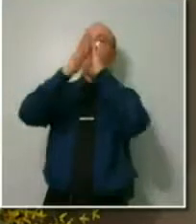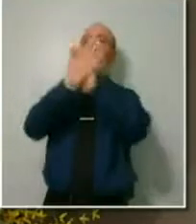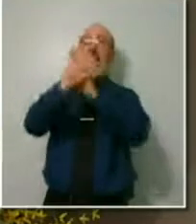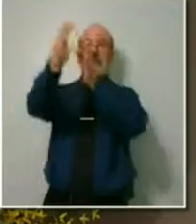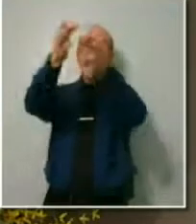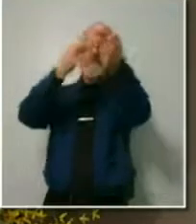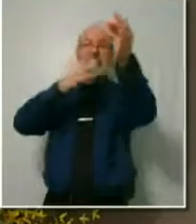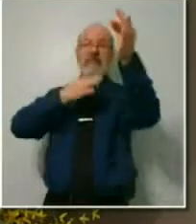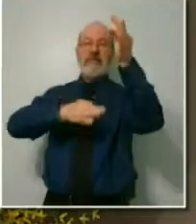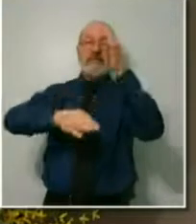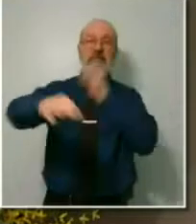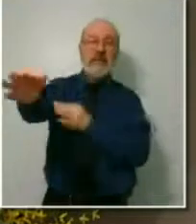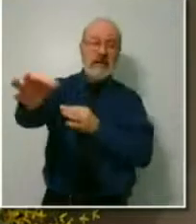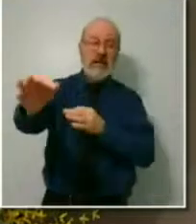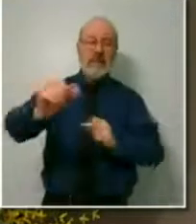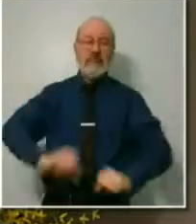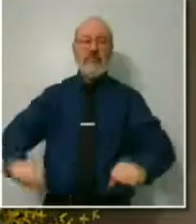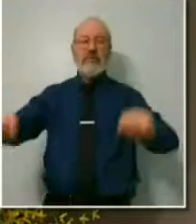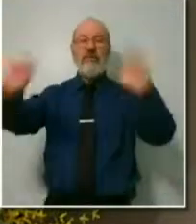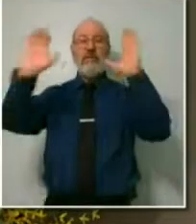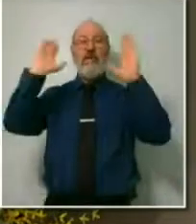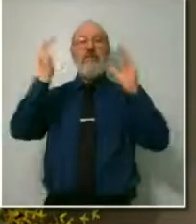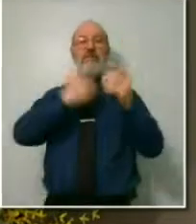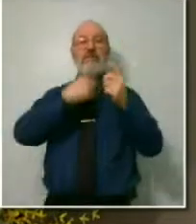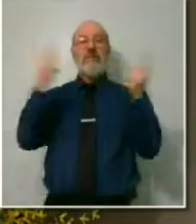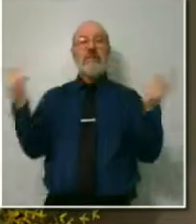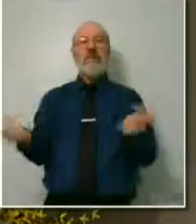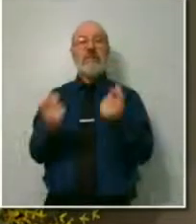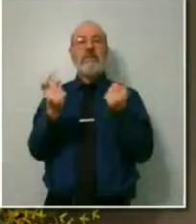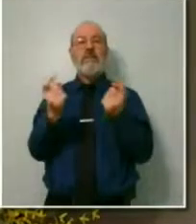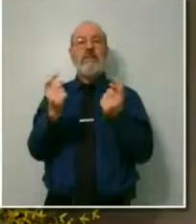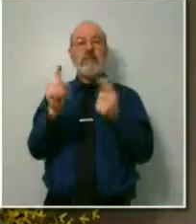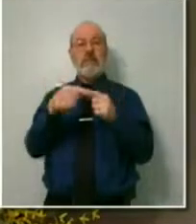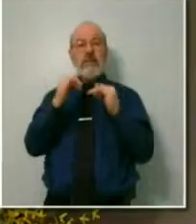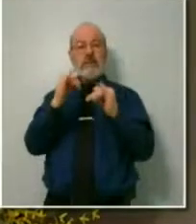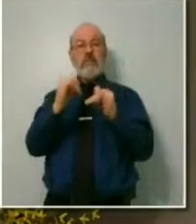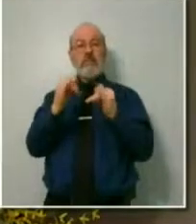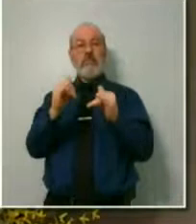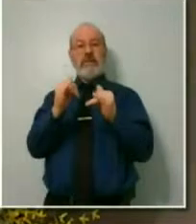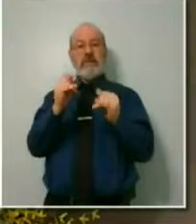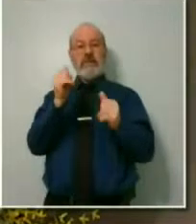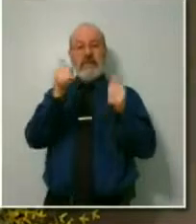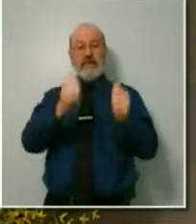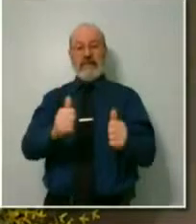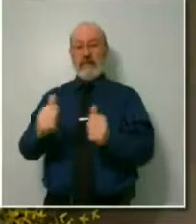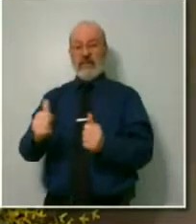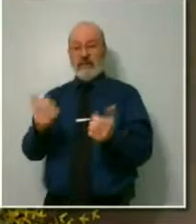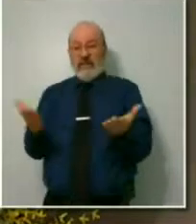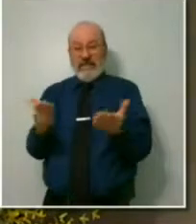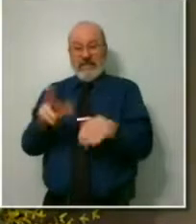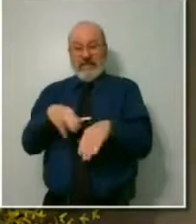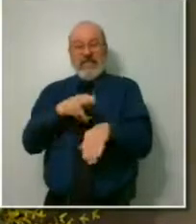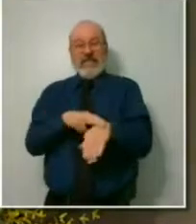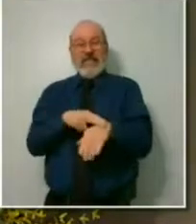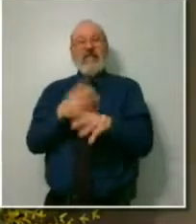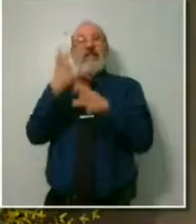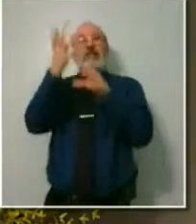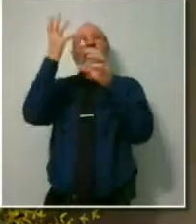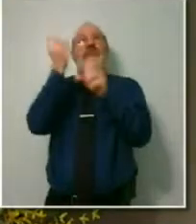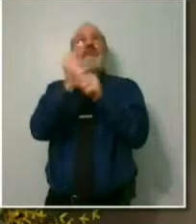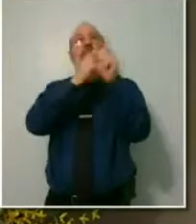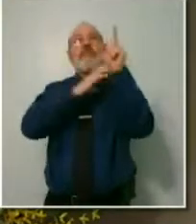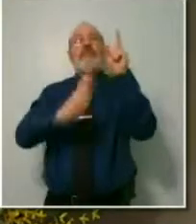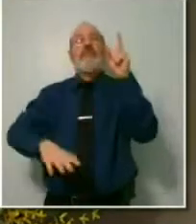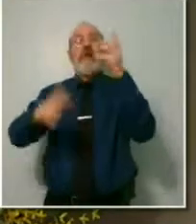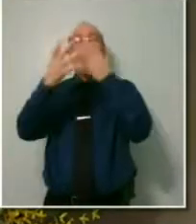substitutionary sacrifice for our sin. And when we as individuals in this nation trust Christ as our